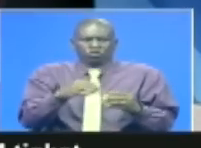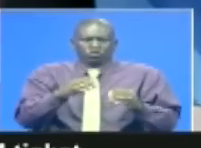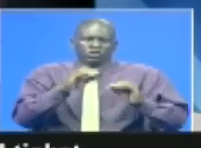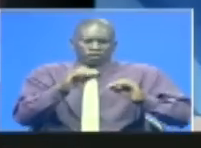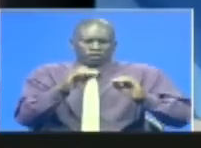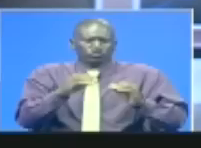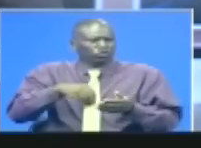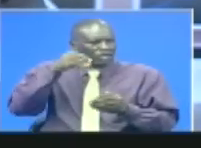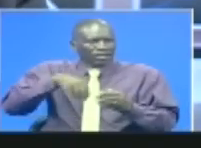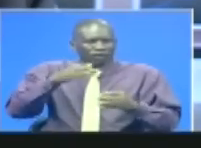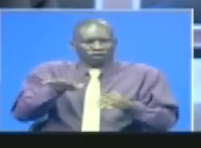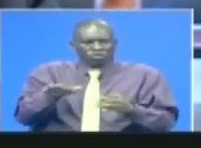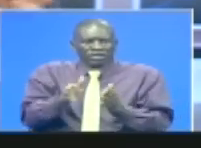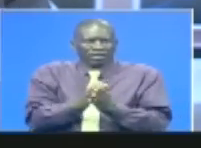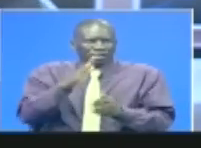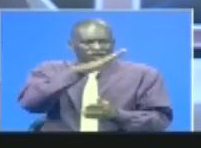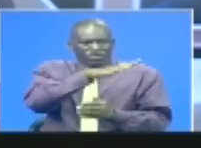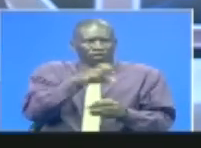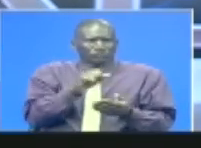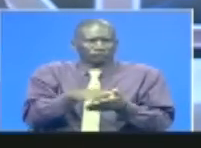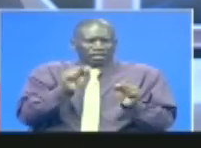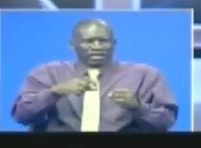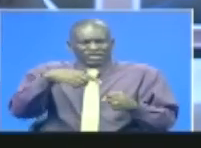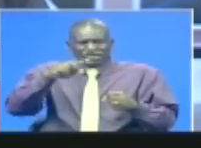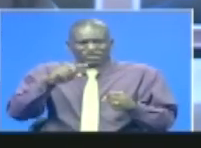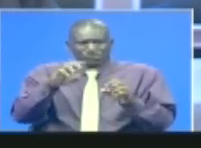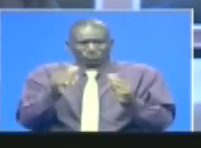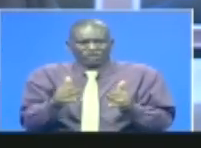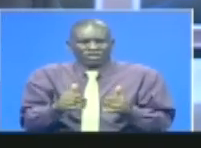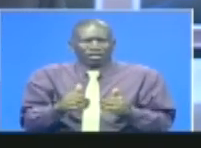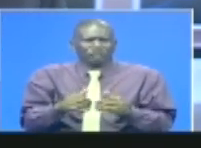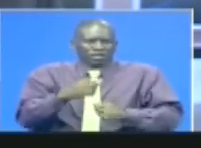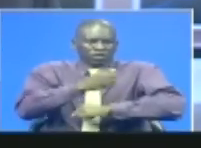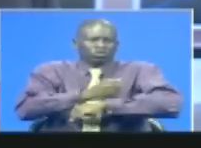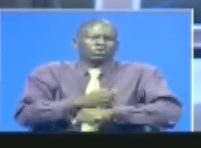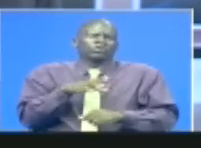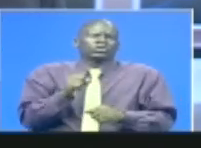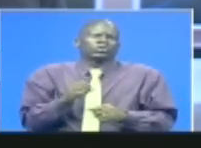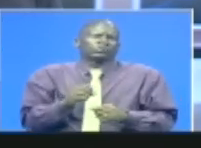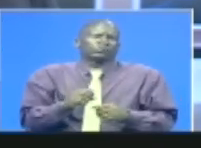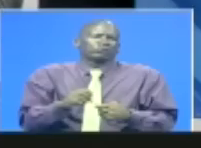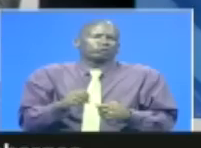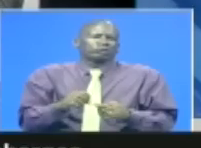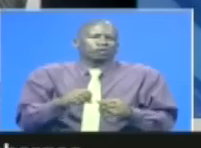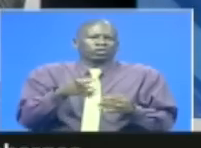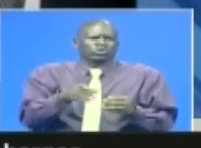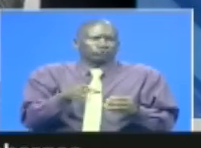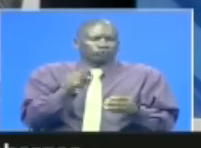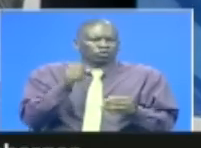early morning and in the evening so that I could make it through school. So that matter is not over yet. You don't